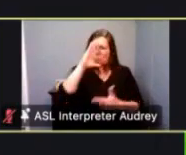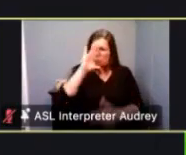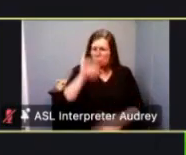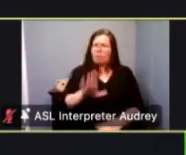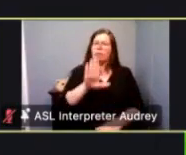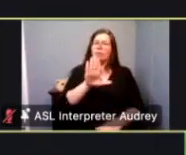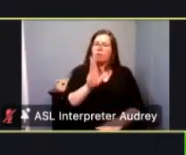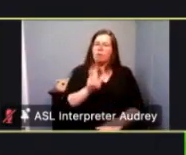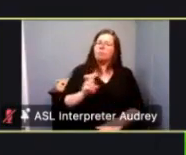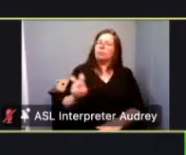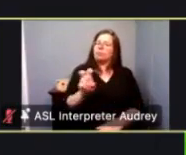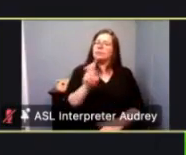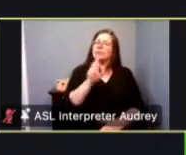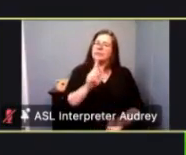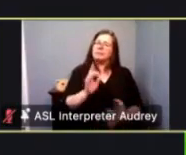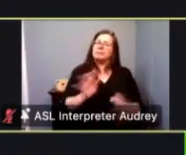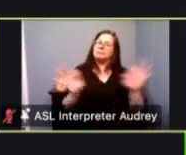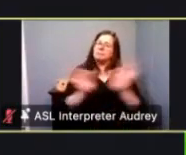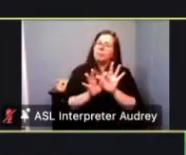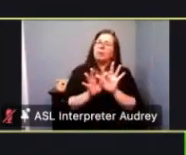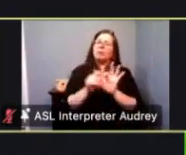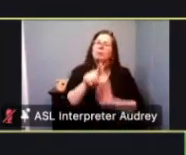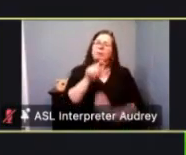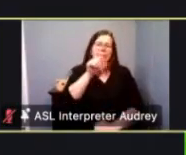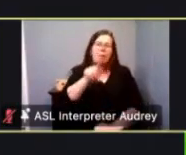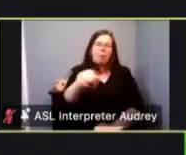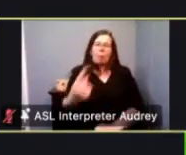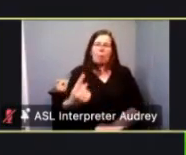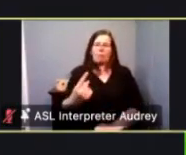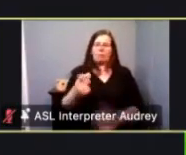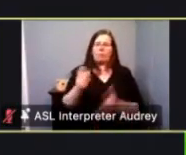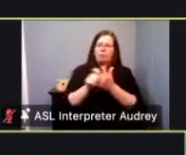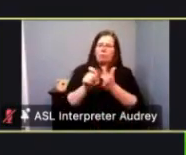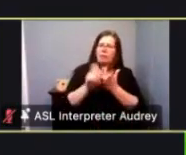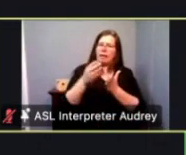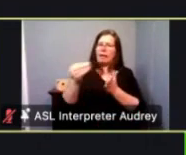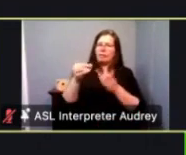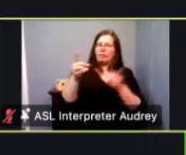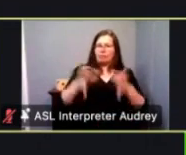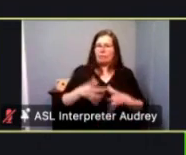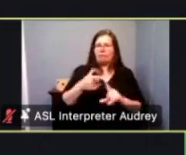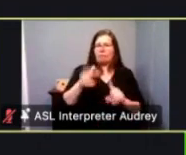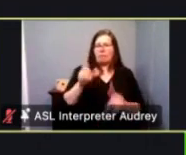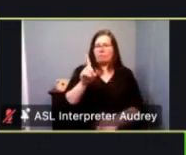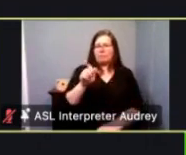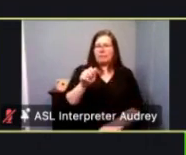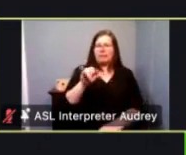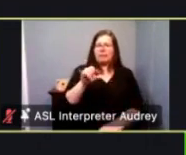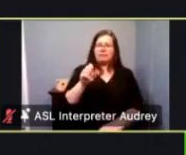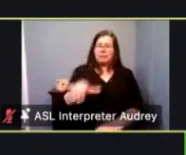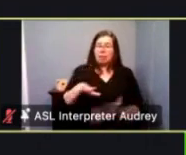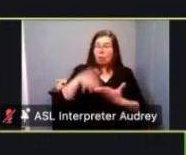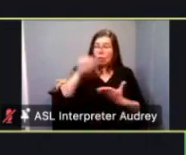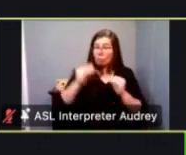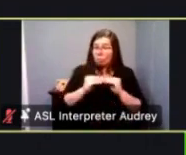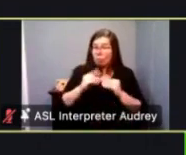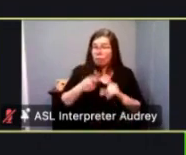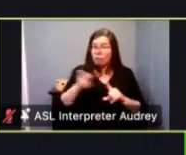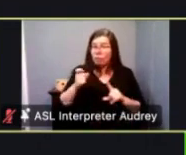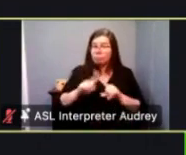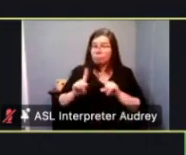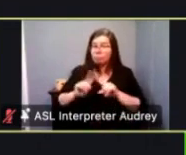is valid and you are not alone in it. Written and directed by Daisy Whistler. To learn more about storytellers like me,